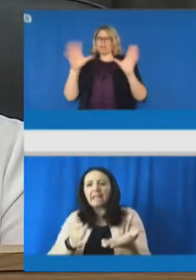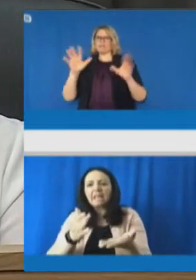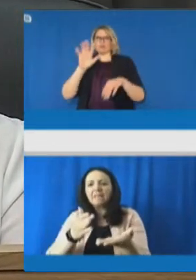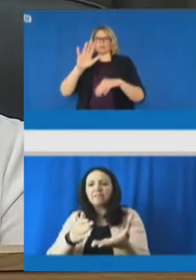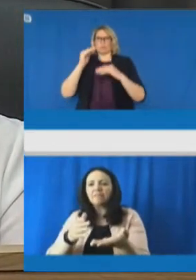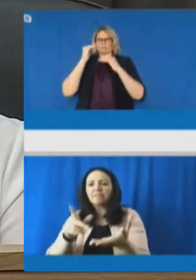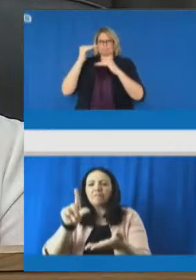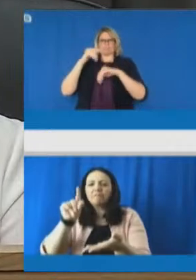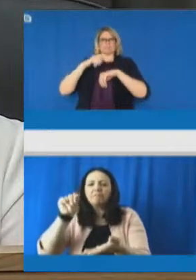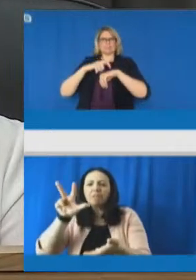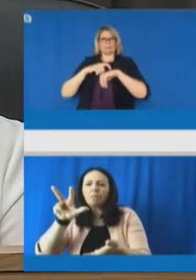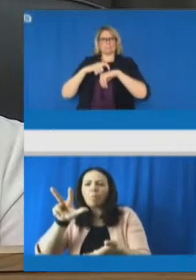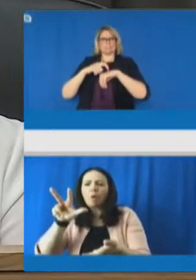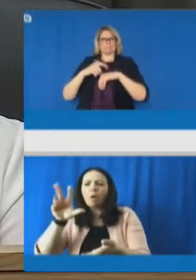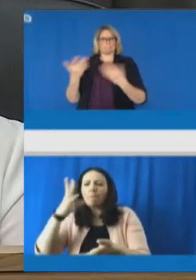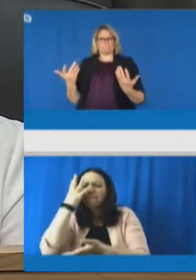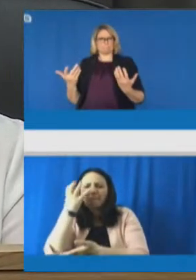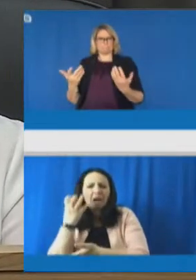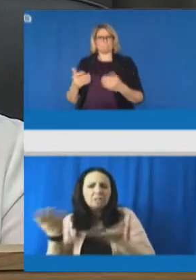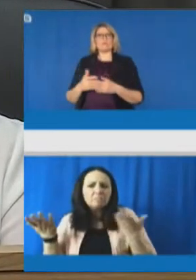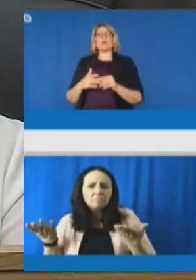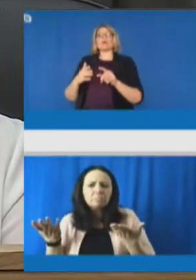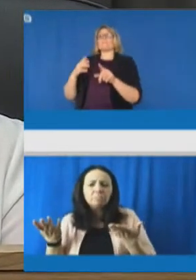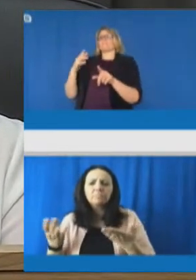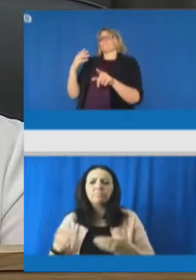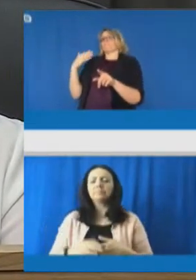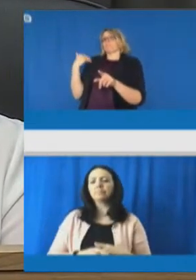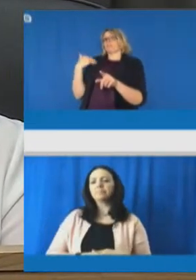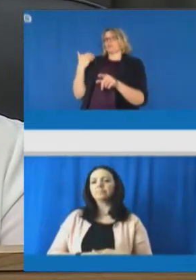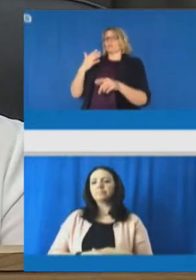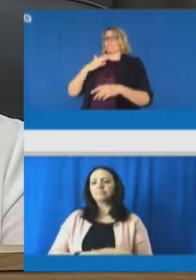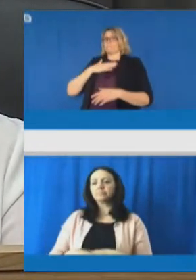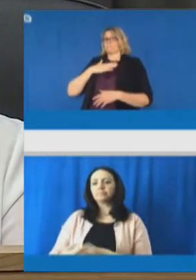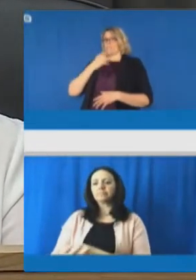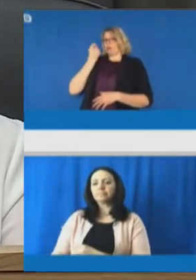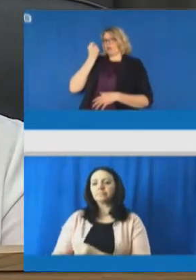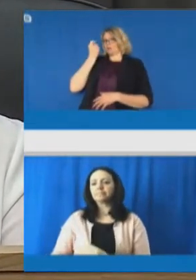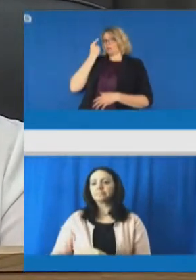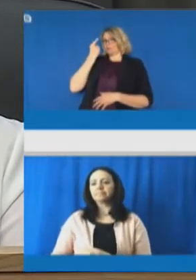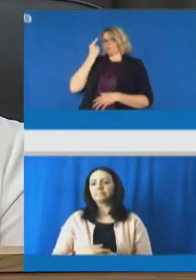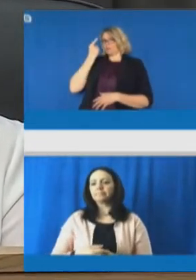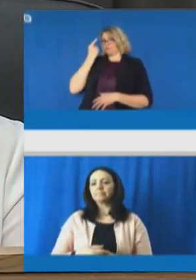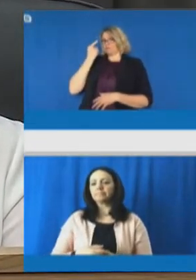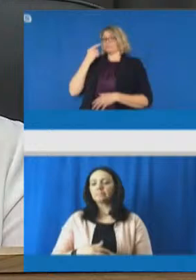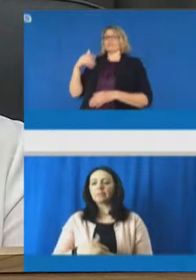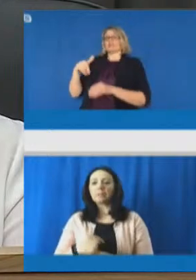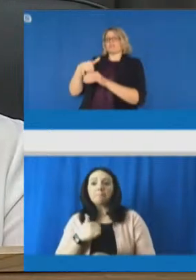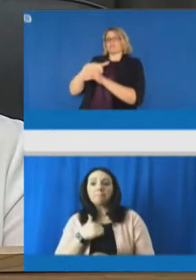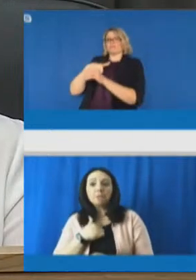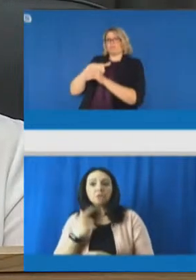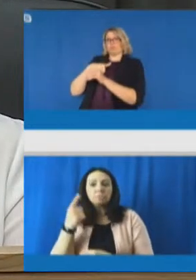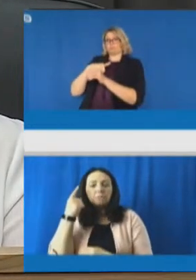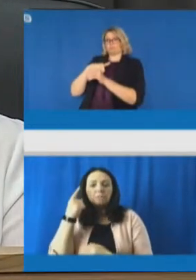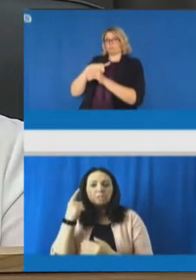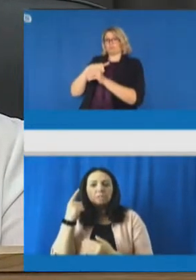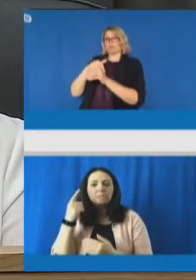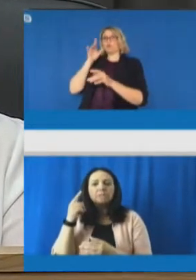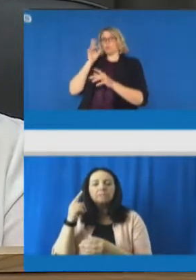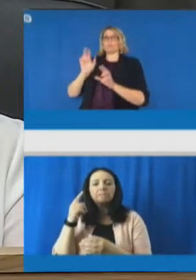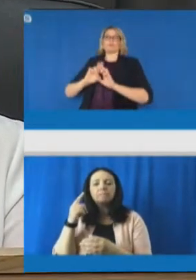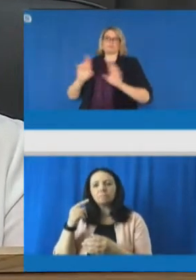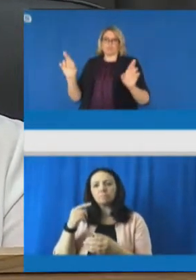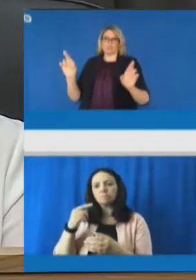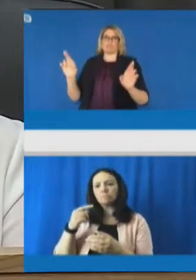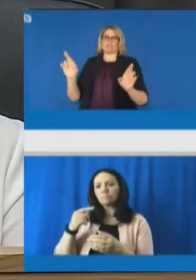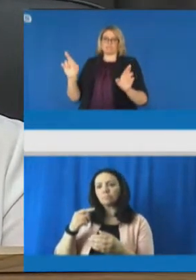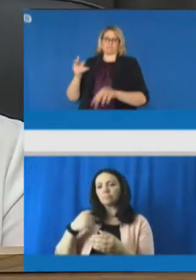with, I believe, a dedicated line to assist them, and I would assume that they would be calling that. We had a